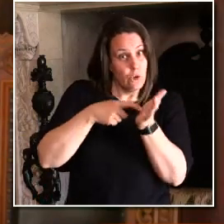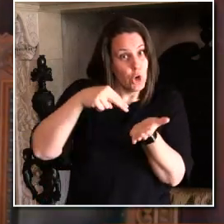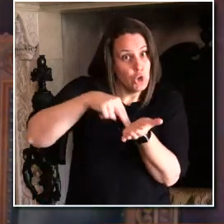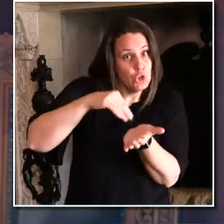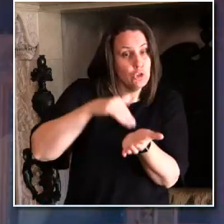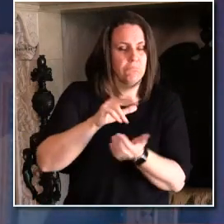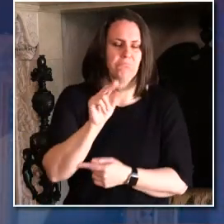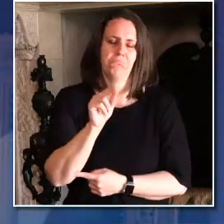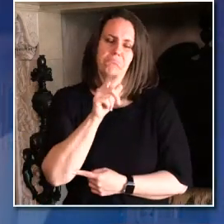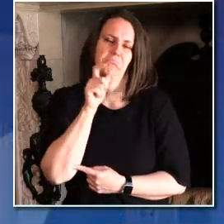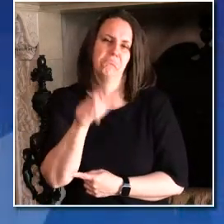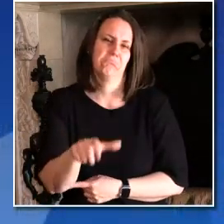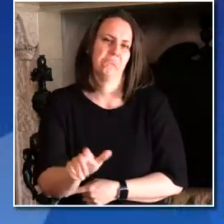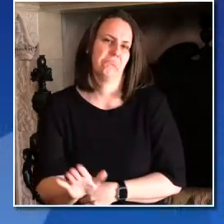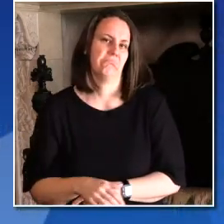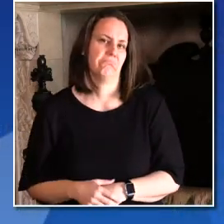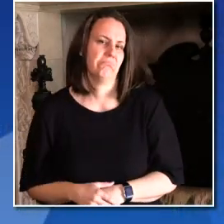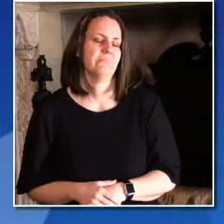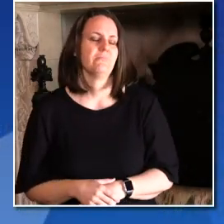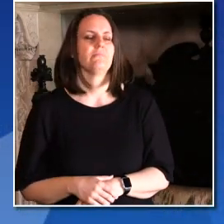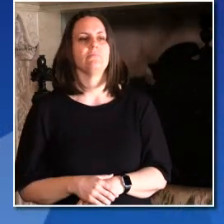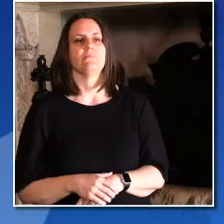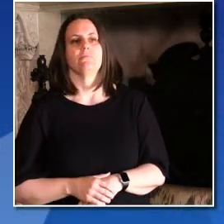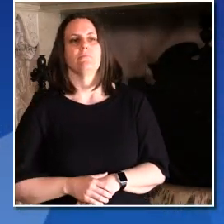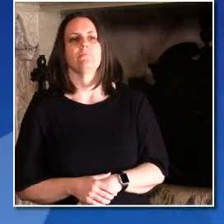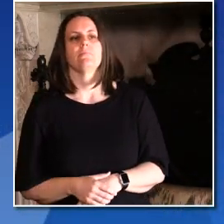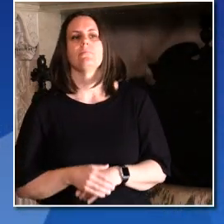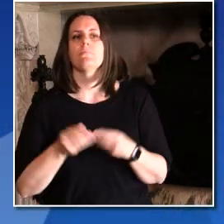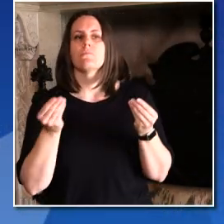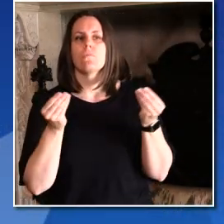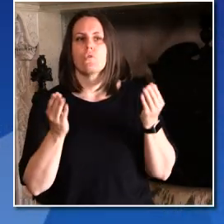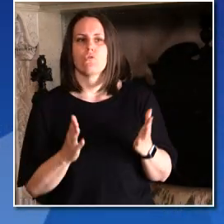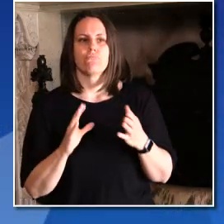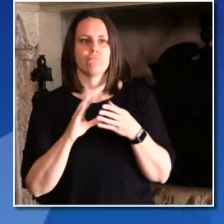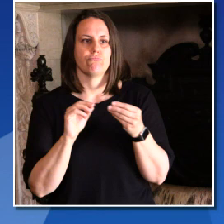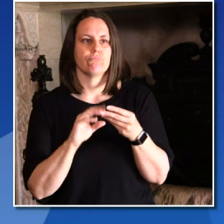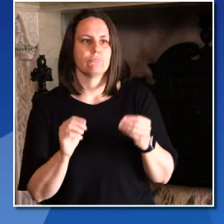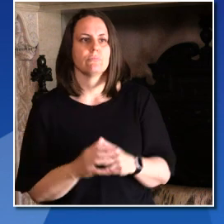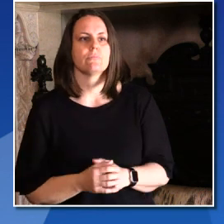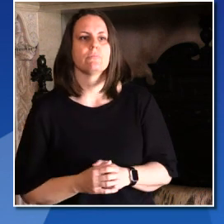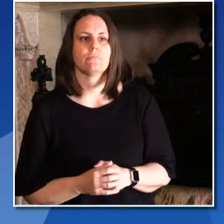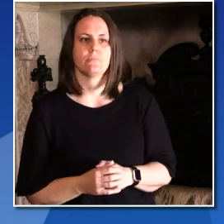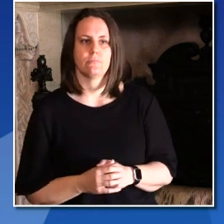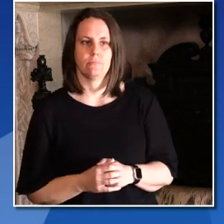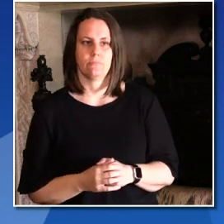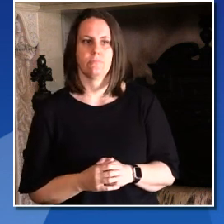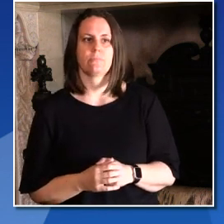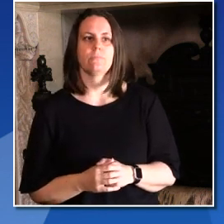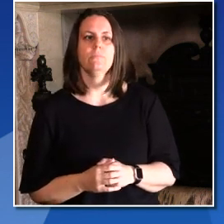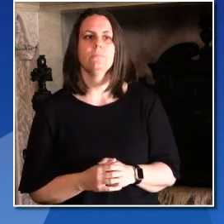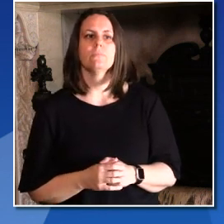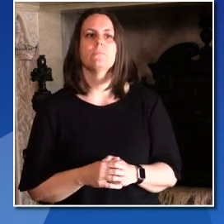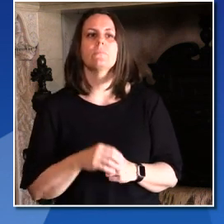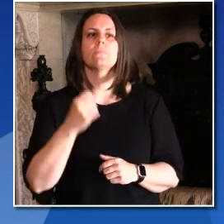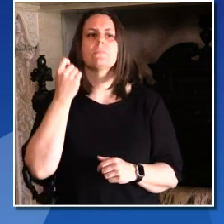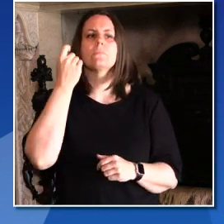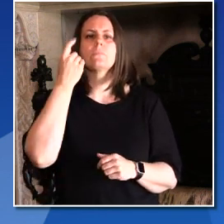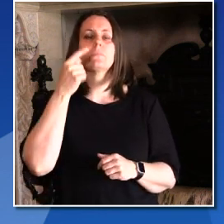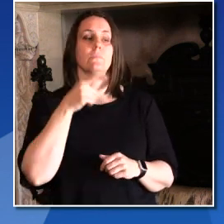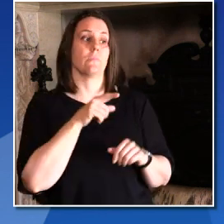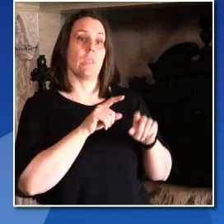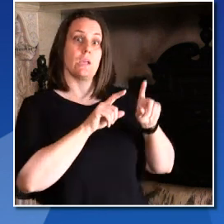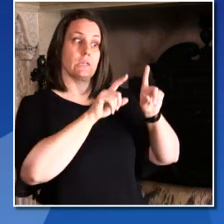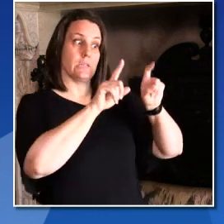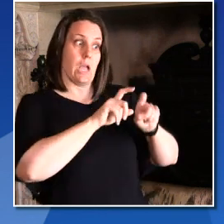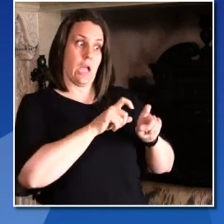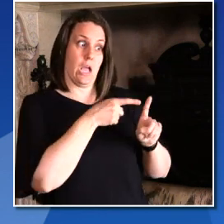And Shanti asks, don't you have to test in order to trace? People are still asking for tests that maybe have mild symptoms and